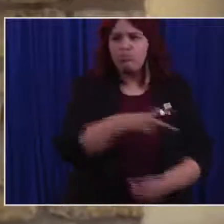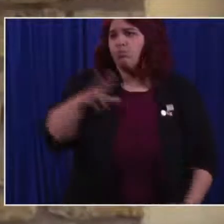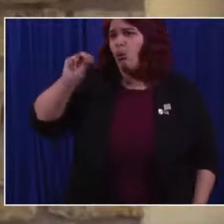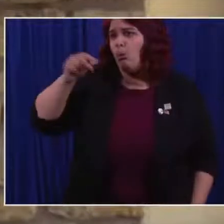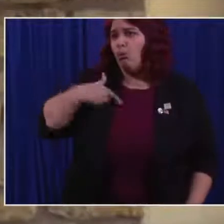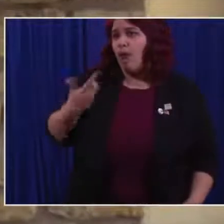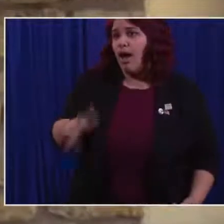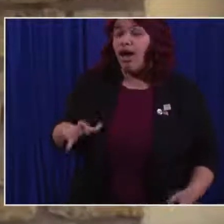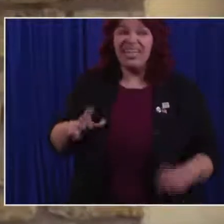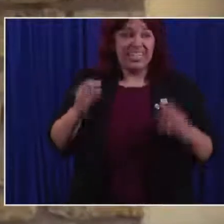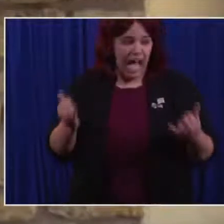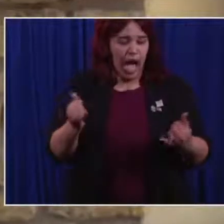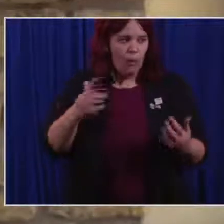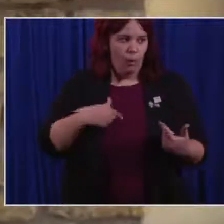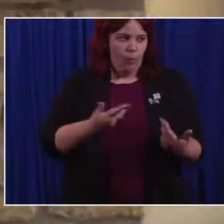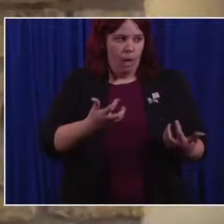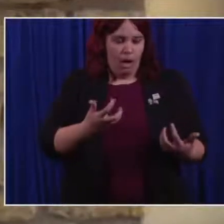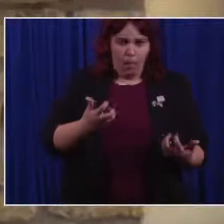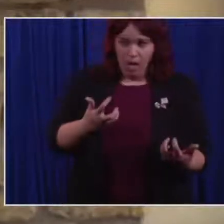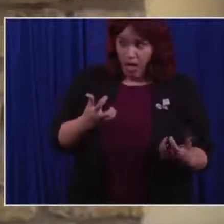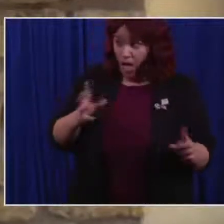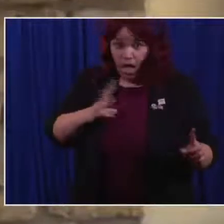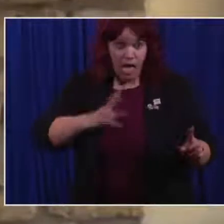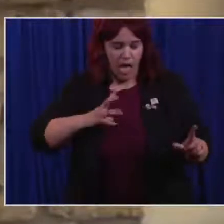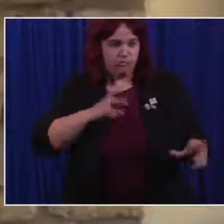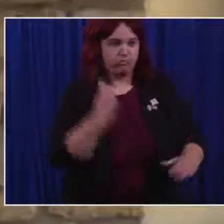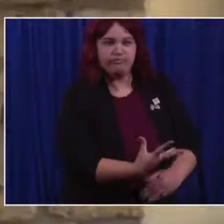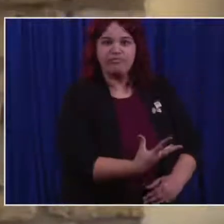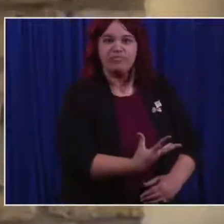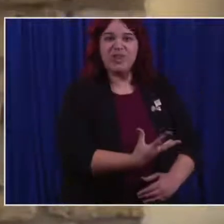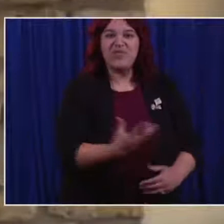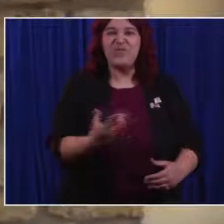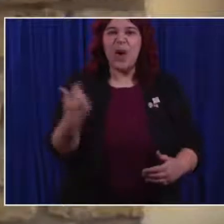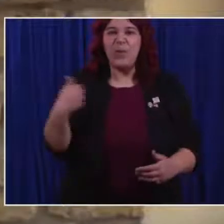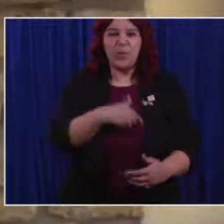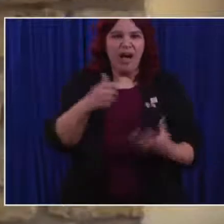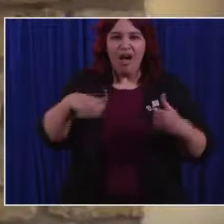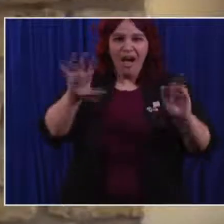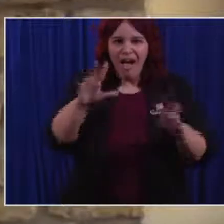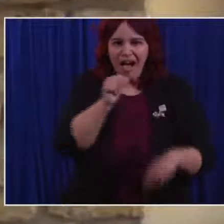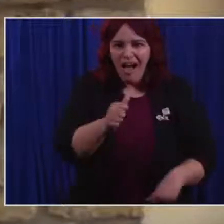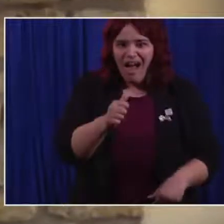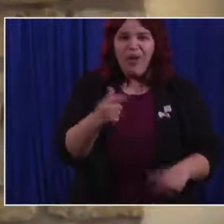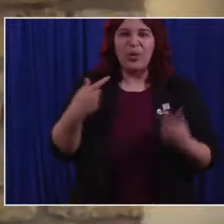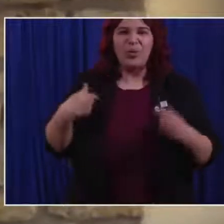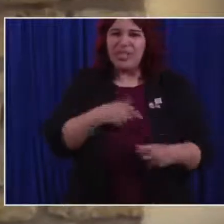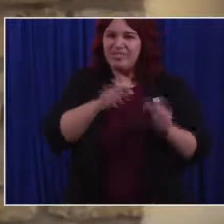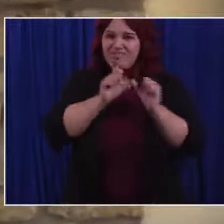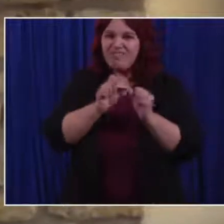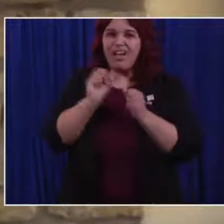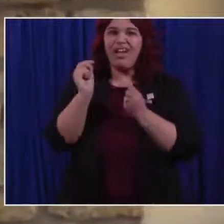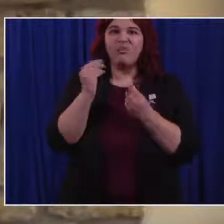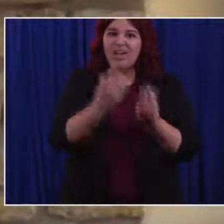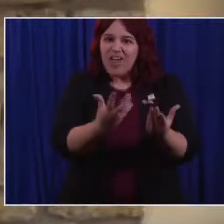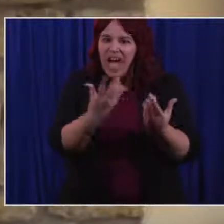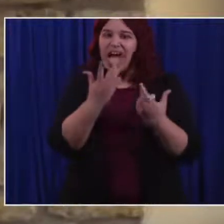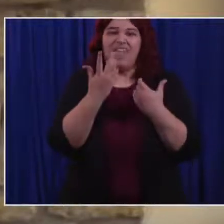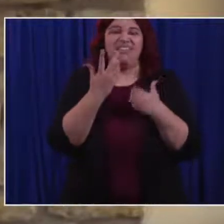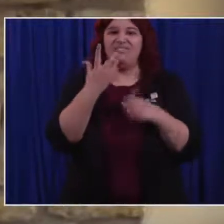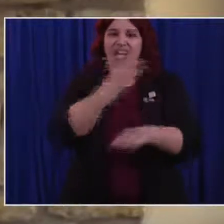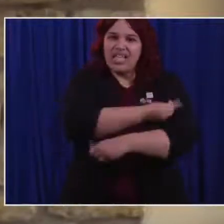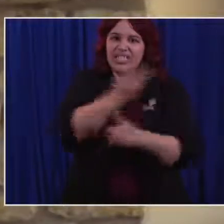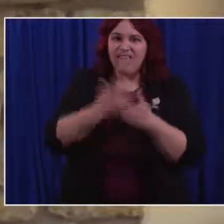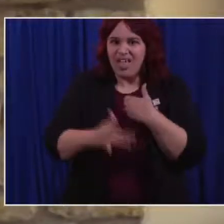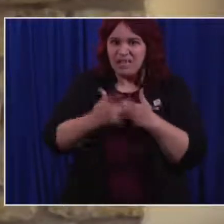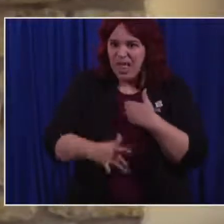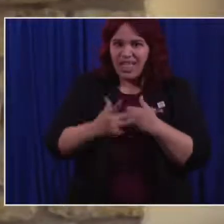are sending that vaccine out through the system that they usually use. And the system they usually use is every